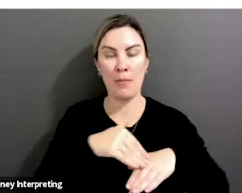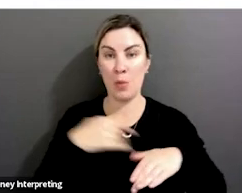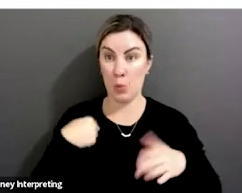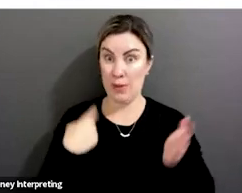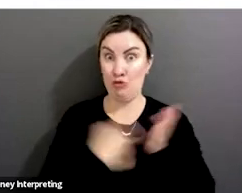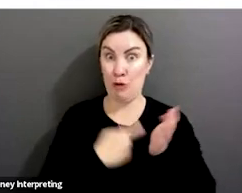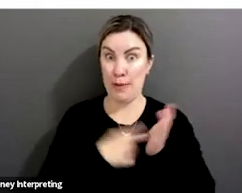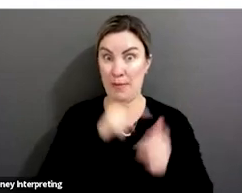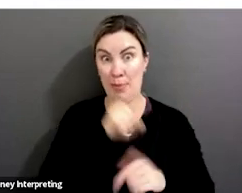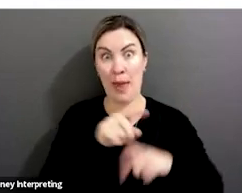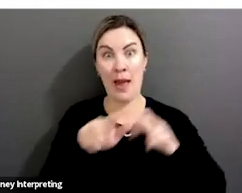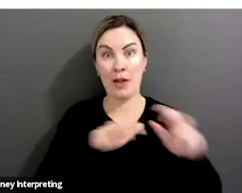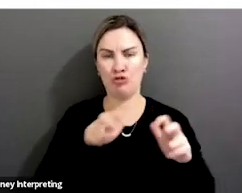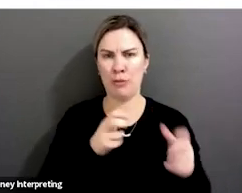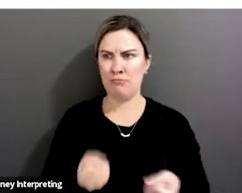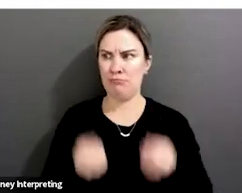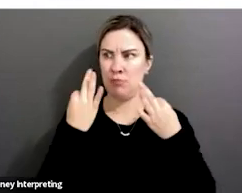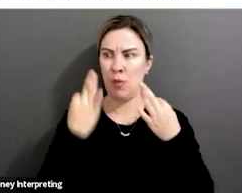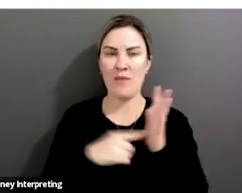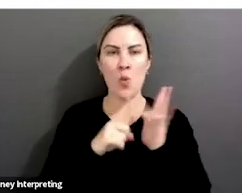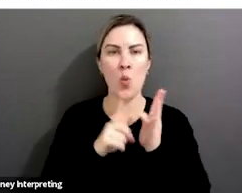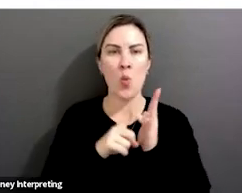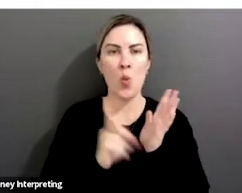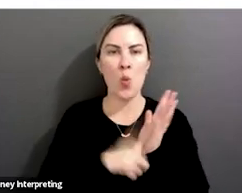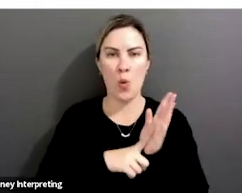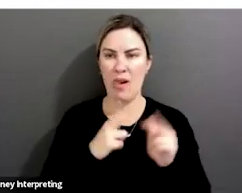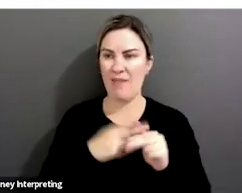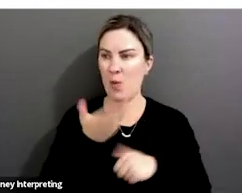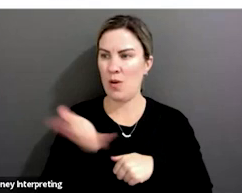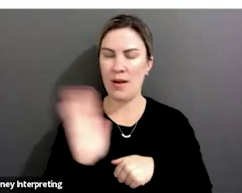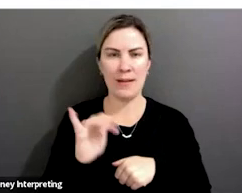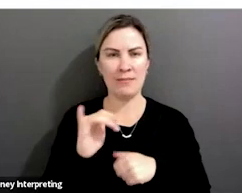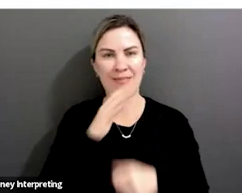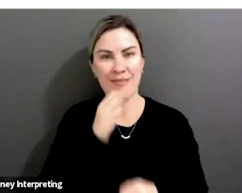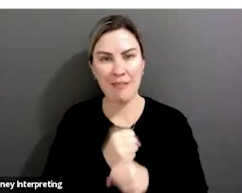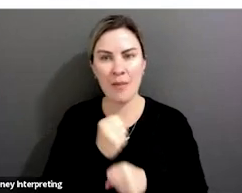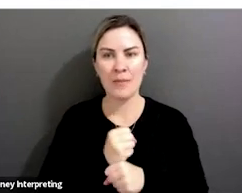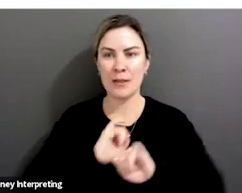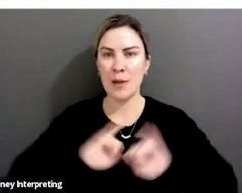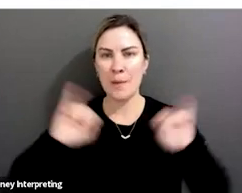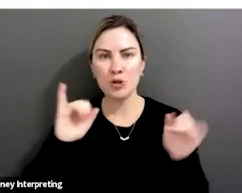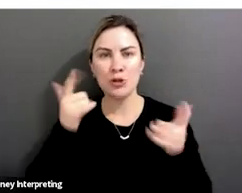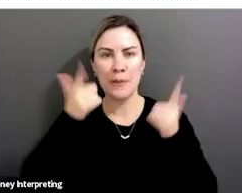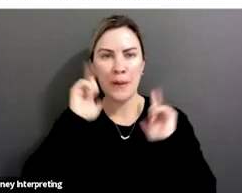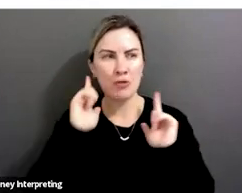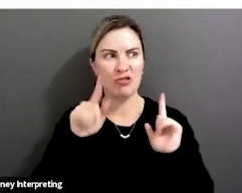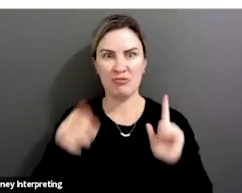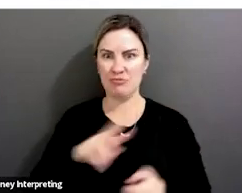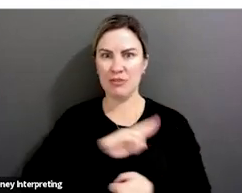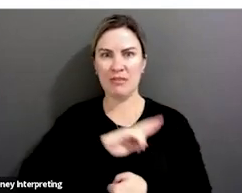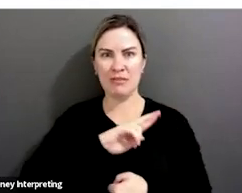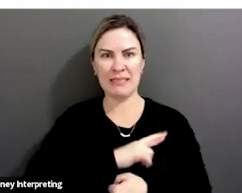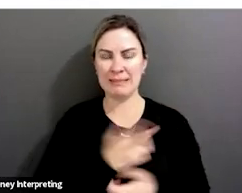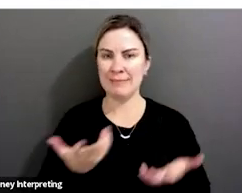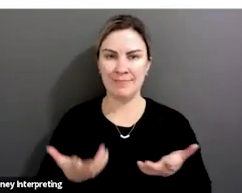there were no tools anywhere in the world for emergency managers and government to take responsibility. And that